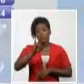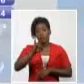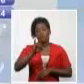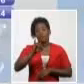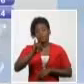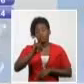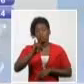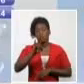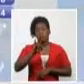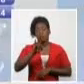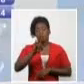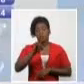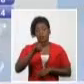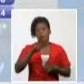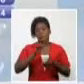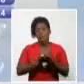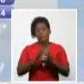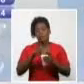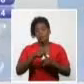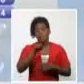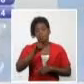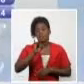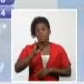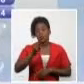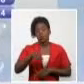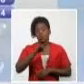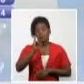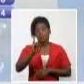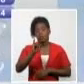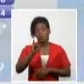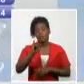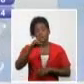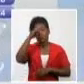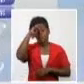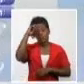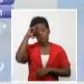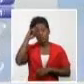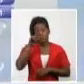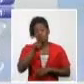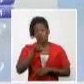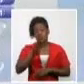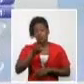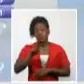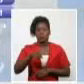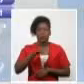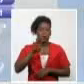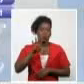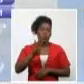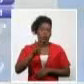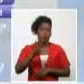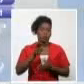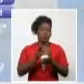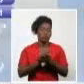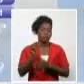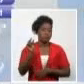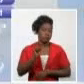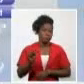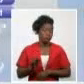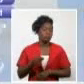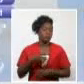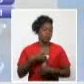for 26.5 per 100,000 inhabitants, Ciego de Ávila 19.9,